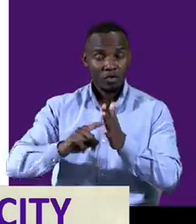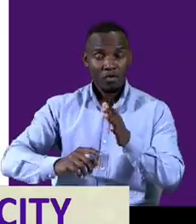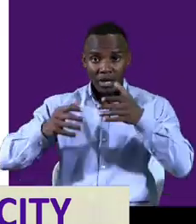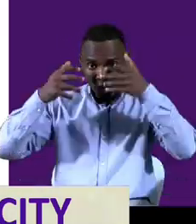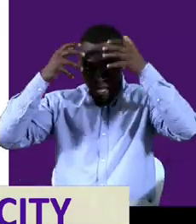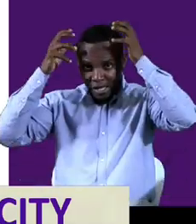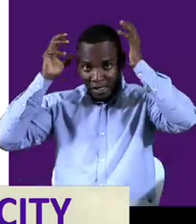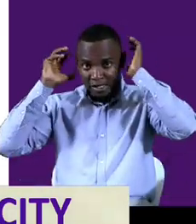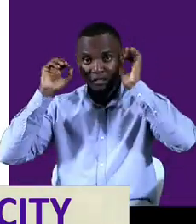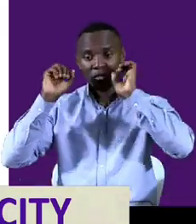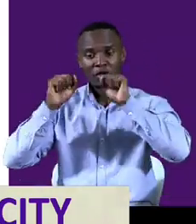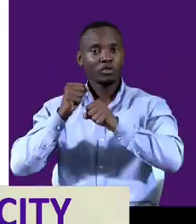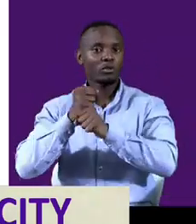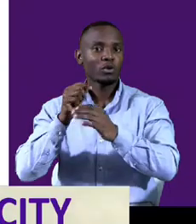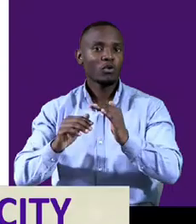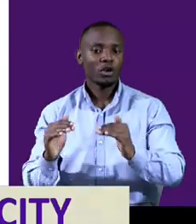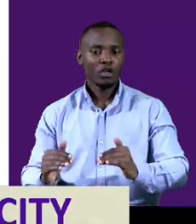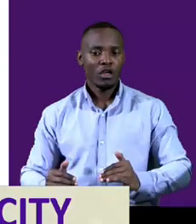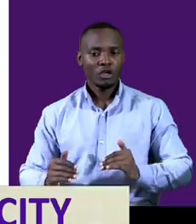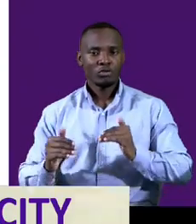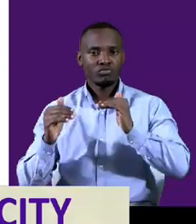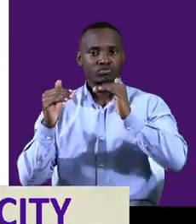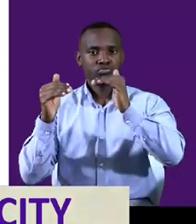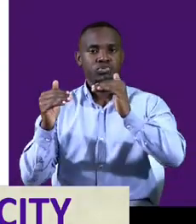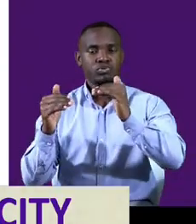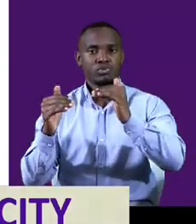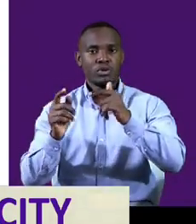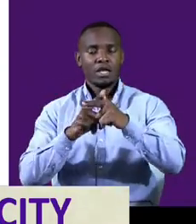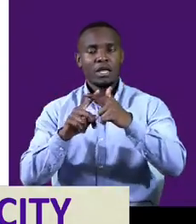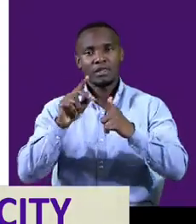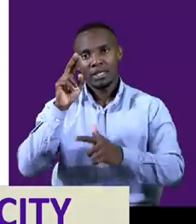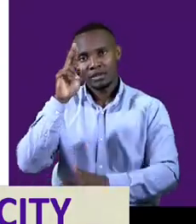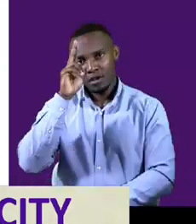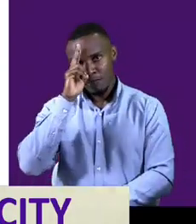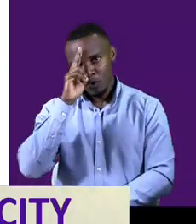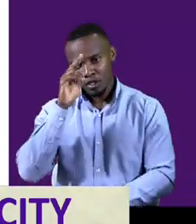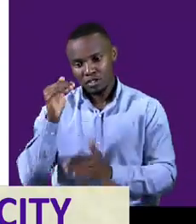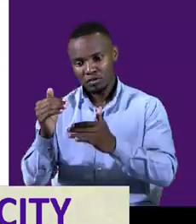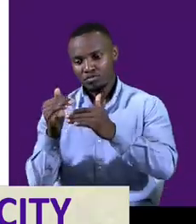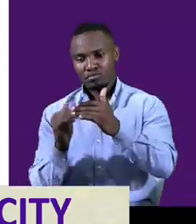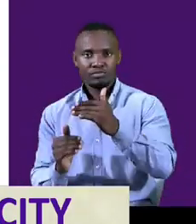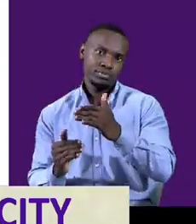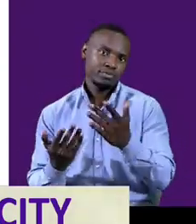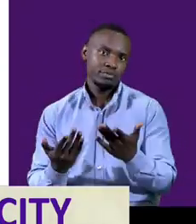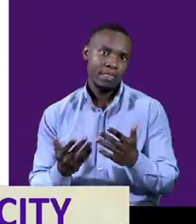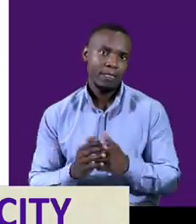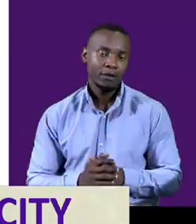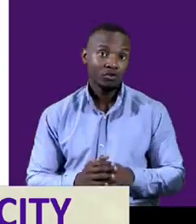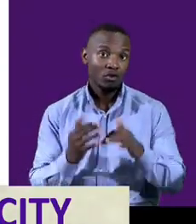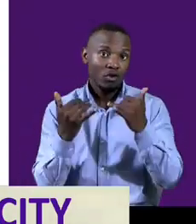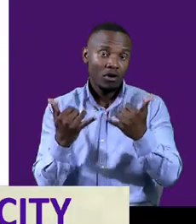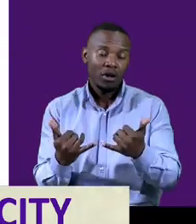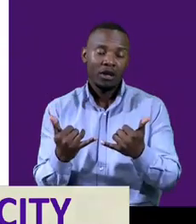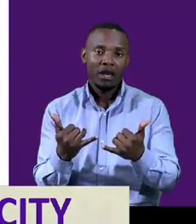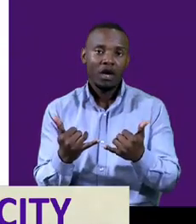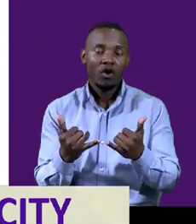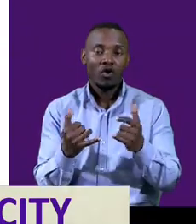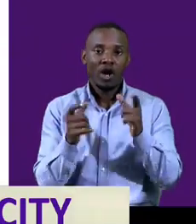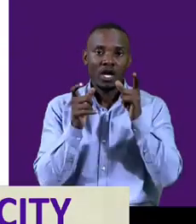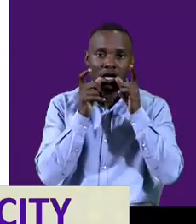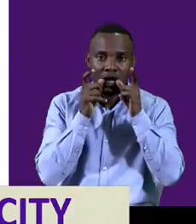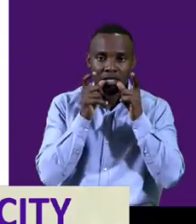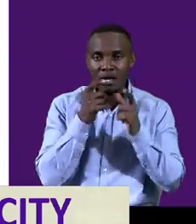and overthrow this Kenya Police and become the league winners. So at this point, Tusker, Gor